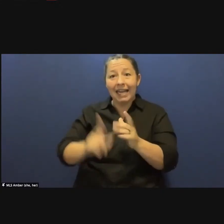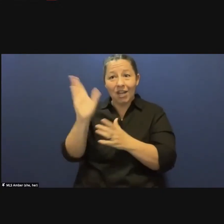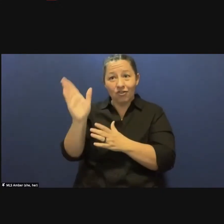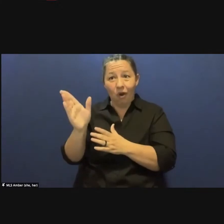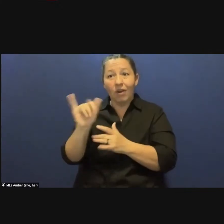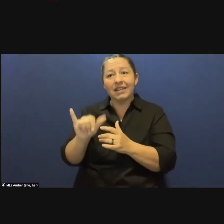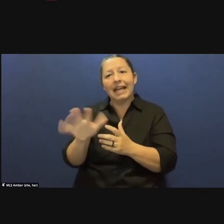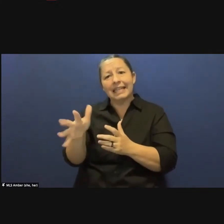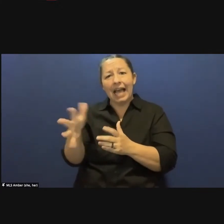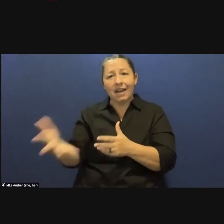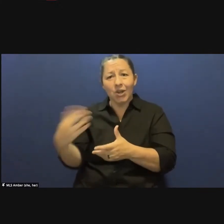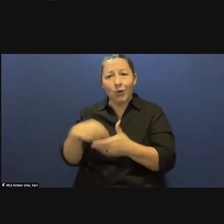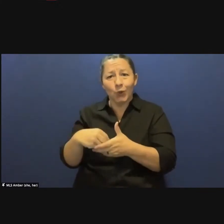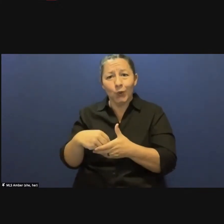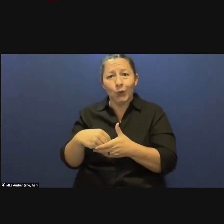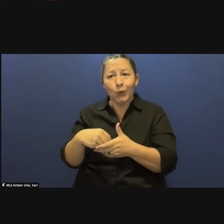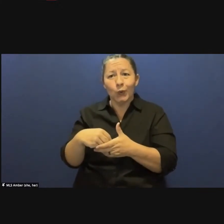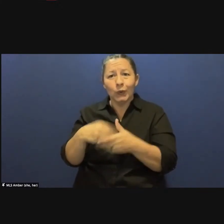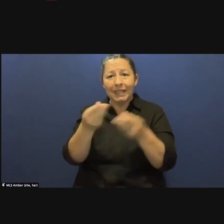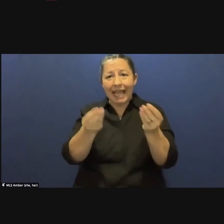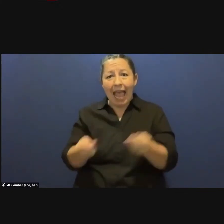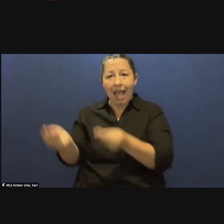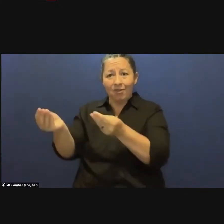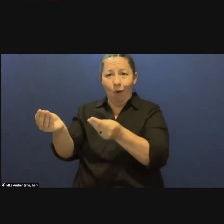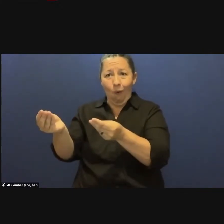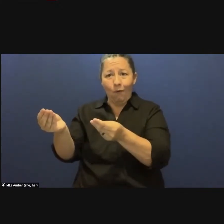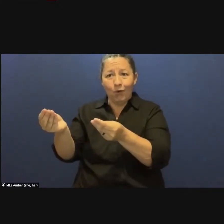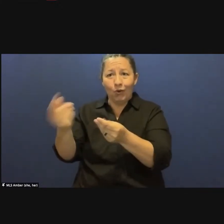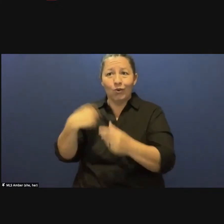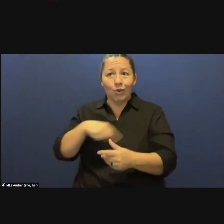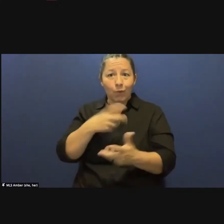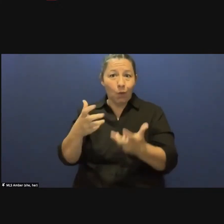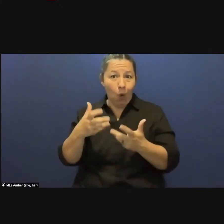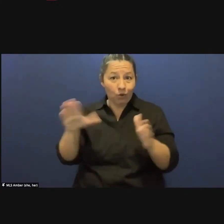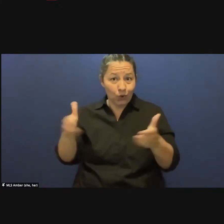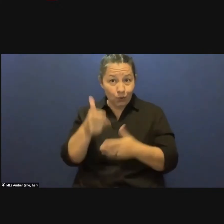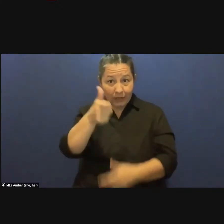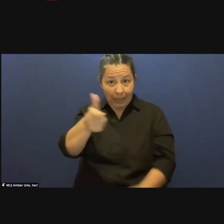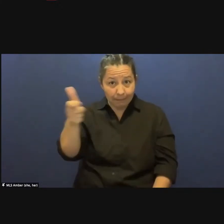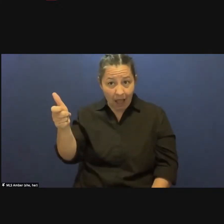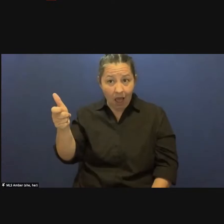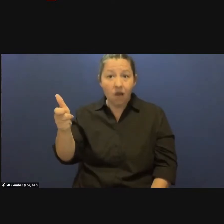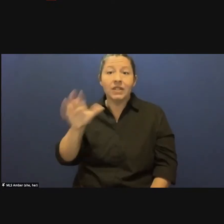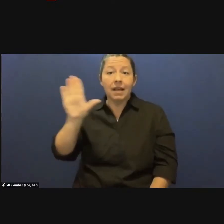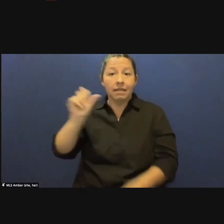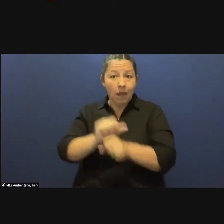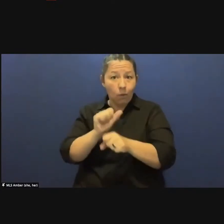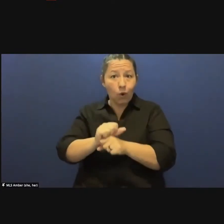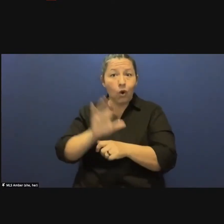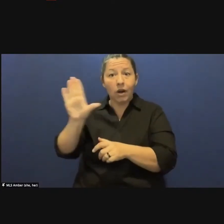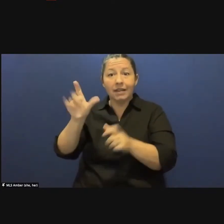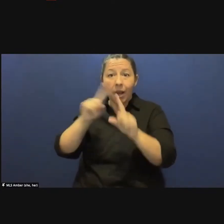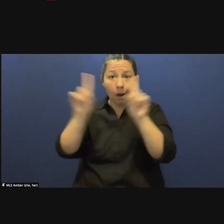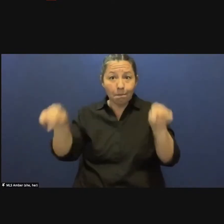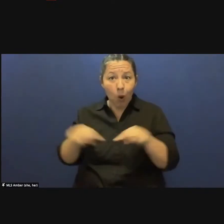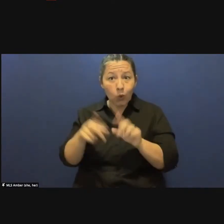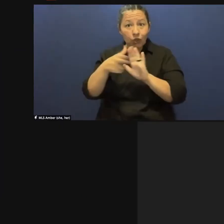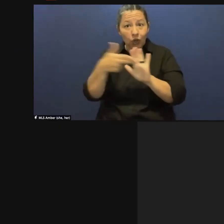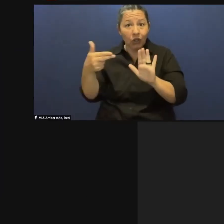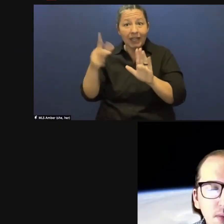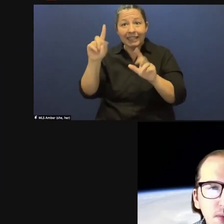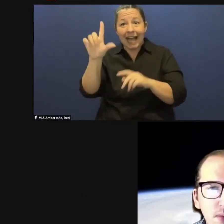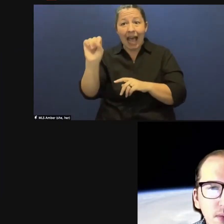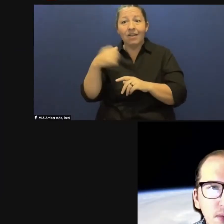kind of includes the handover. So we want them to introduce themselves, their work, their poster title. They can have